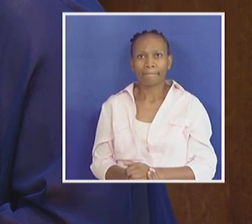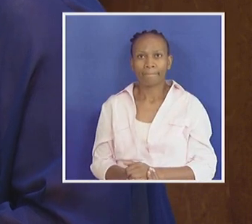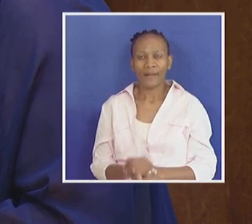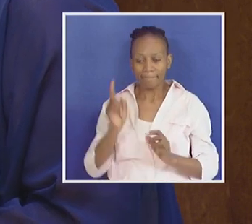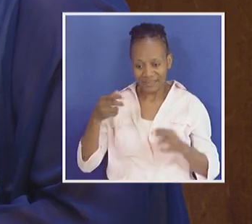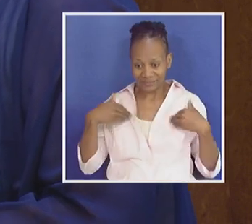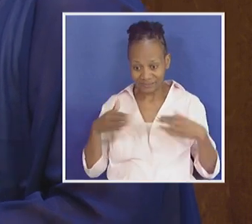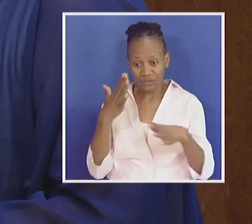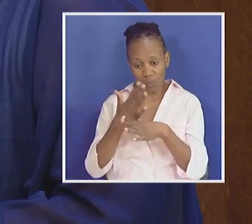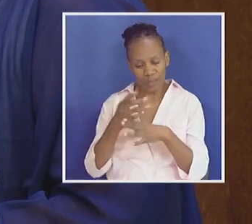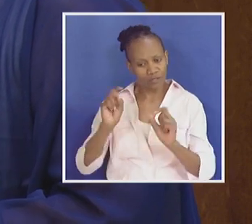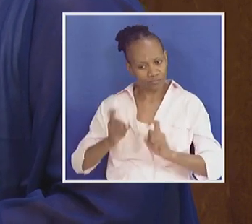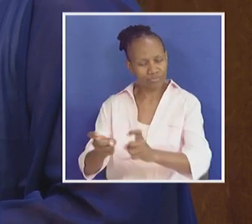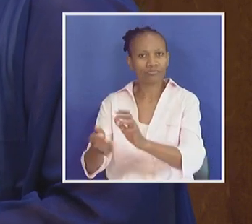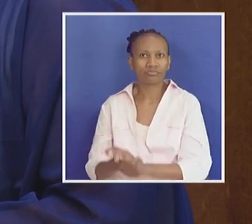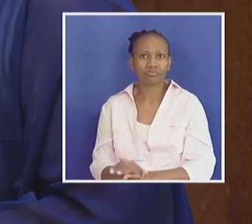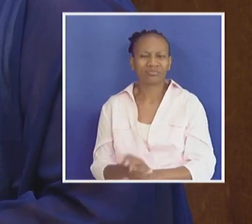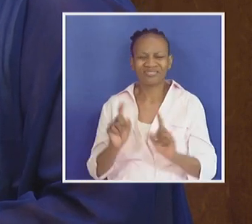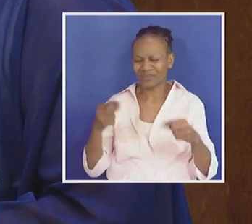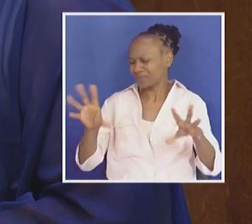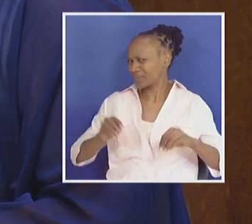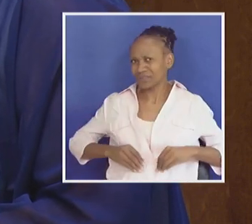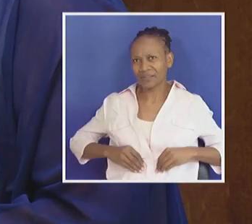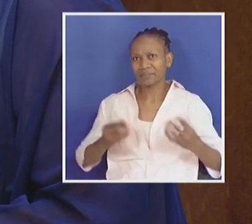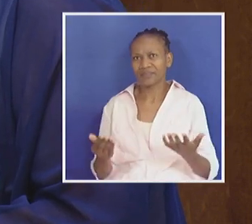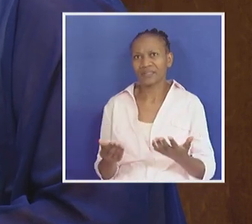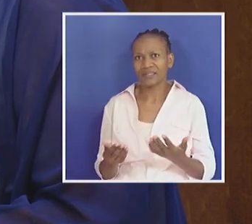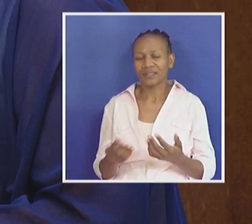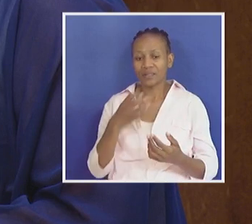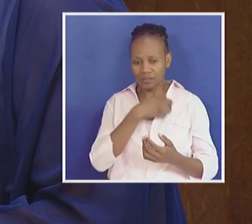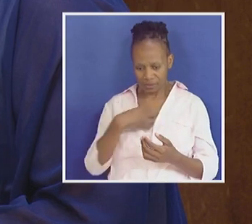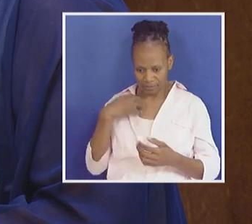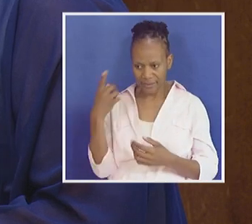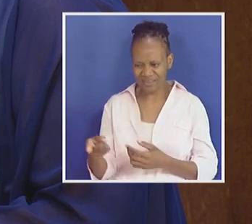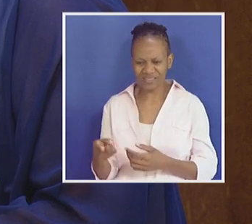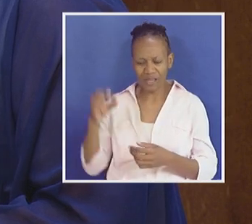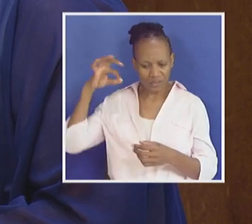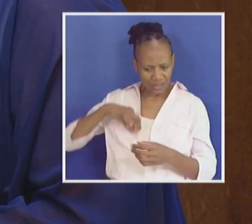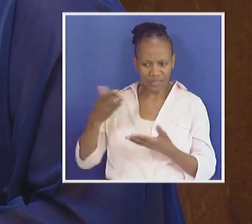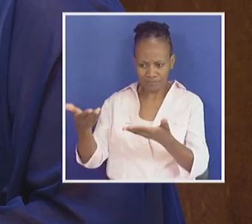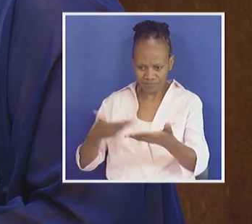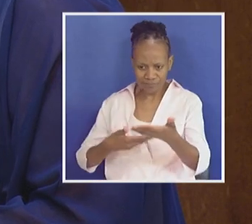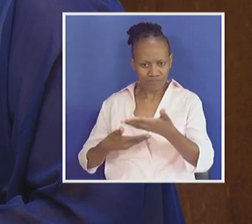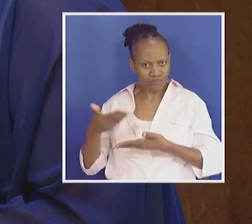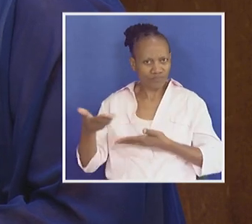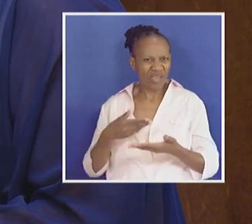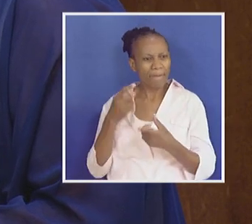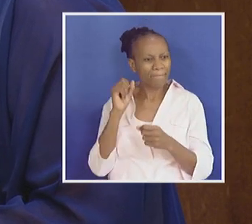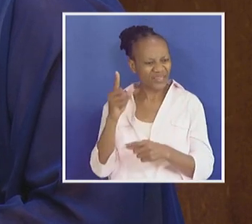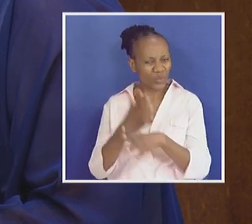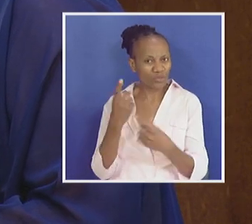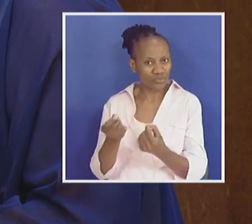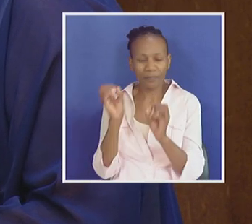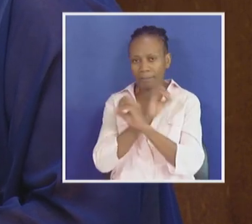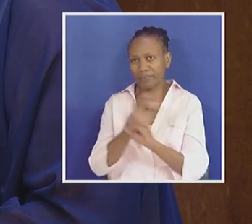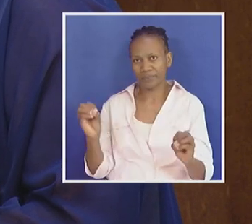its work. It is unforgivable that councillors receive salaries whilst doing nothing. Our agreement